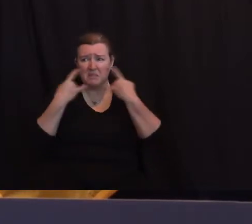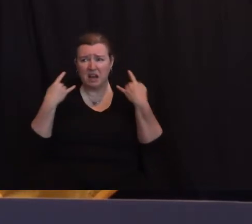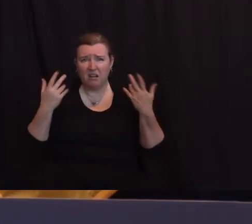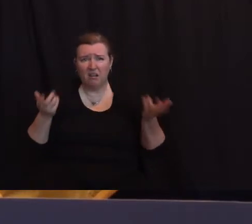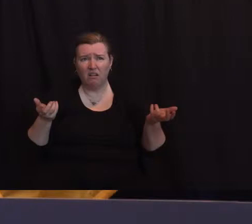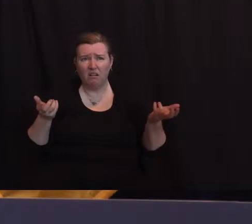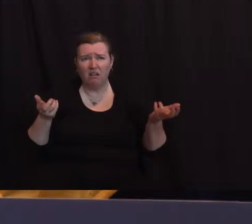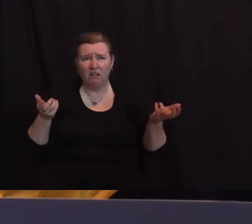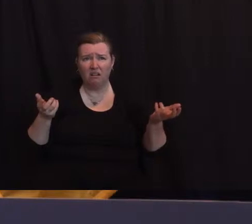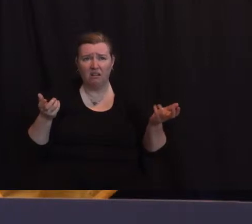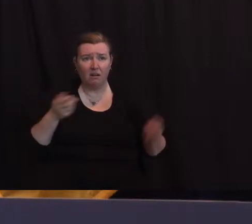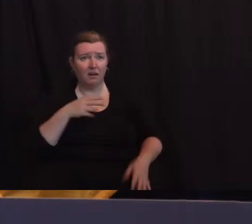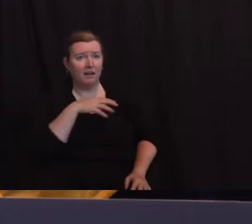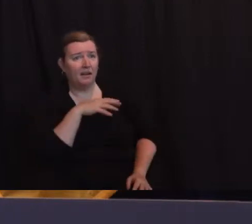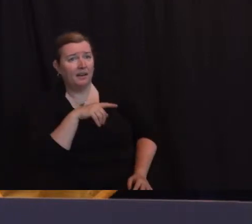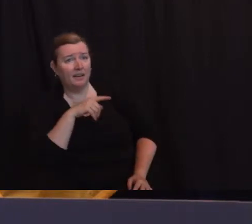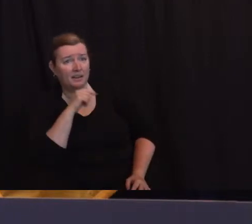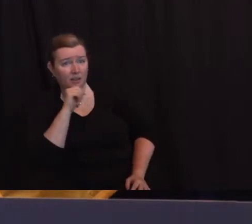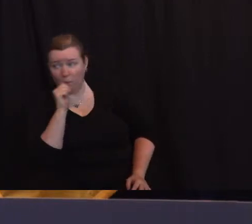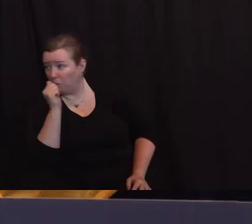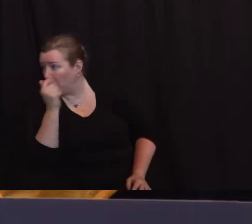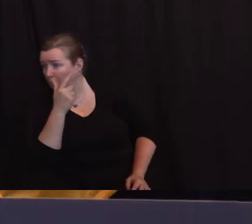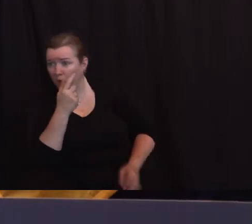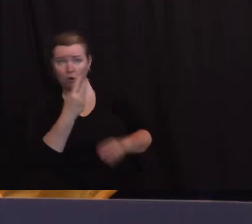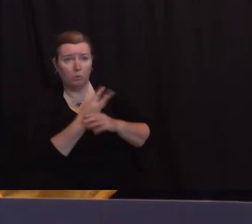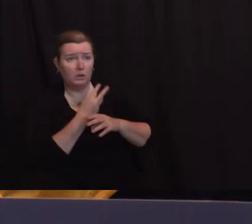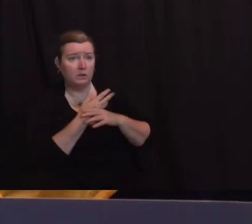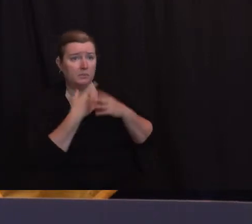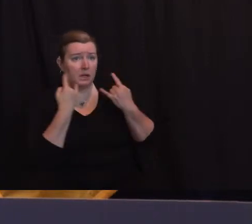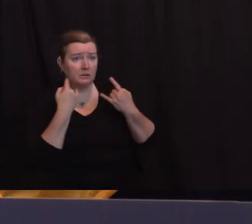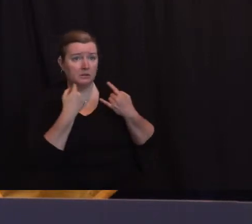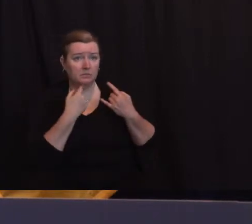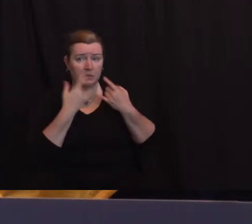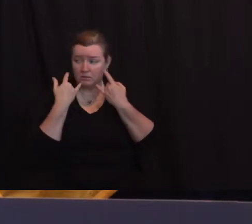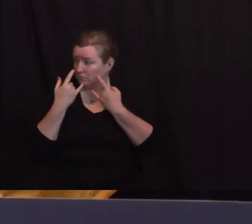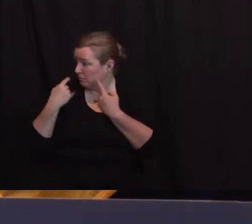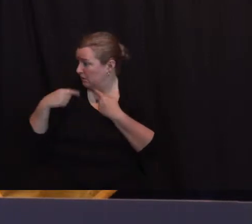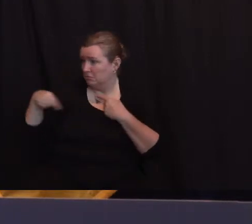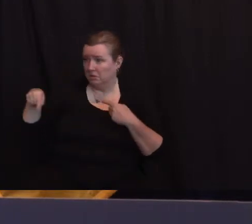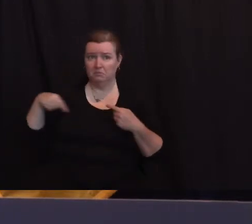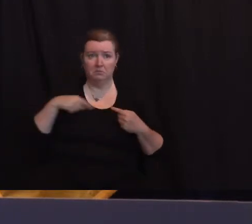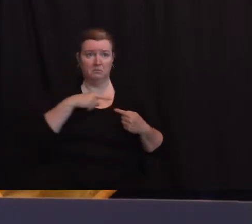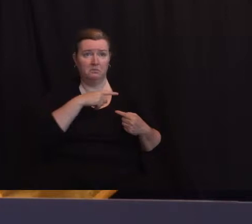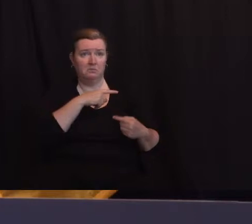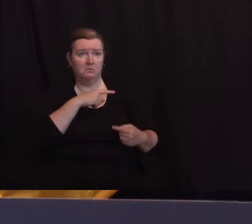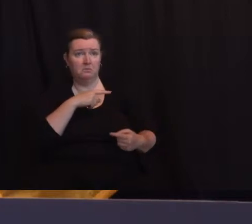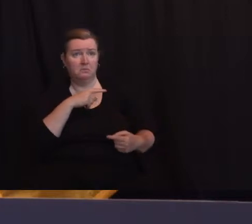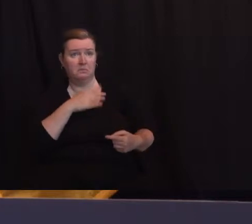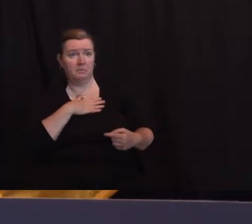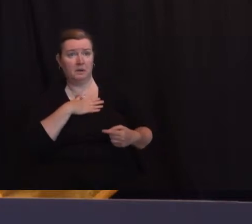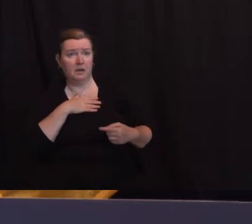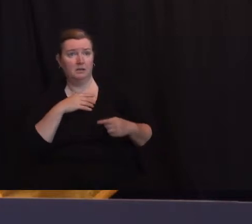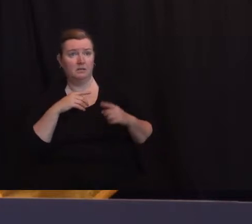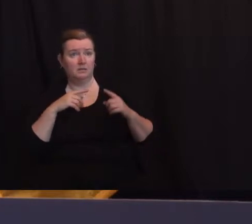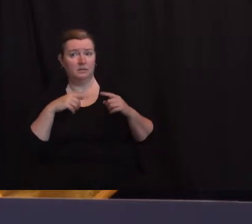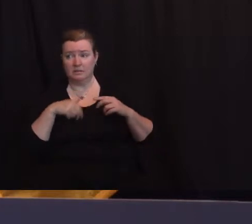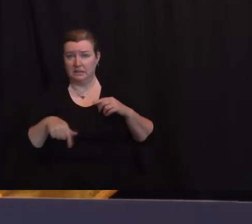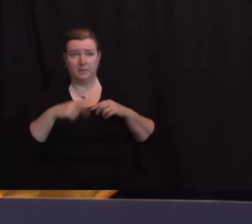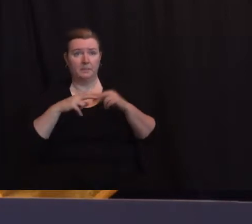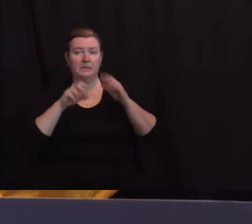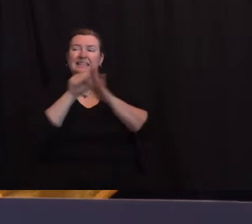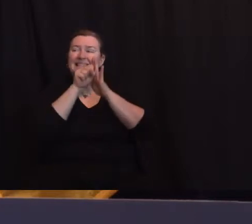We're not all wearing masks, by the way. I'm wearing a mask. We're all wearing masks here for people that can't see. The answer is this is a state building,